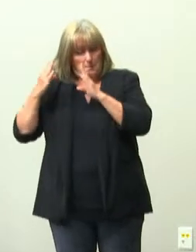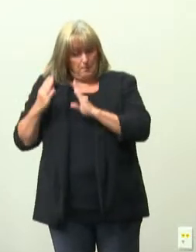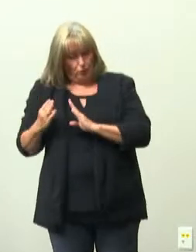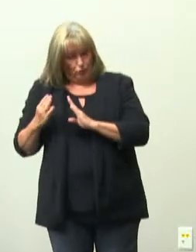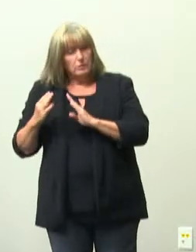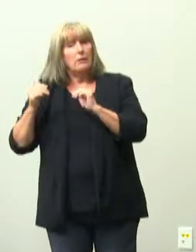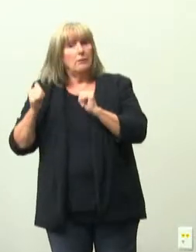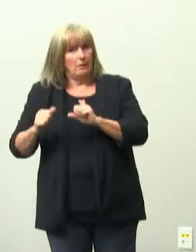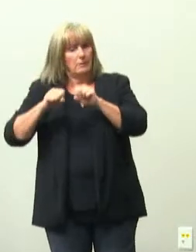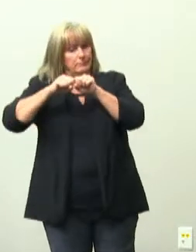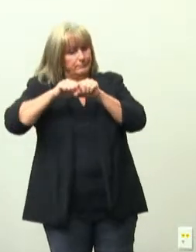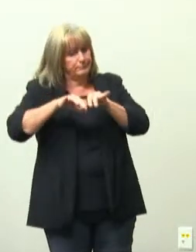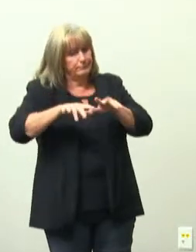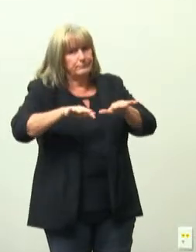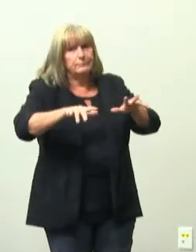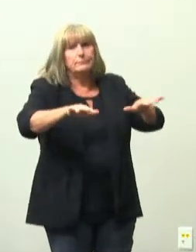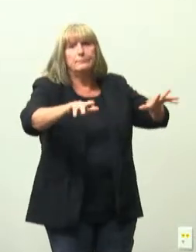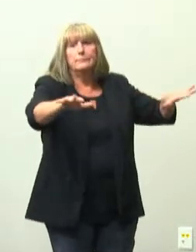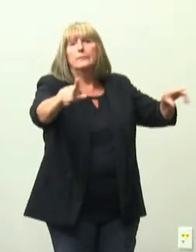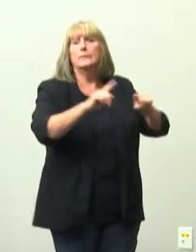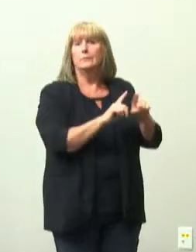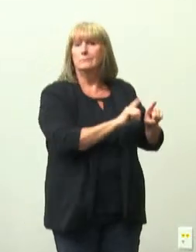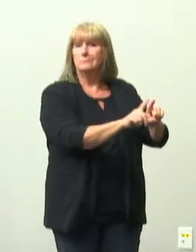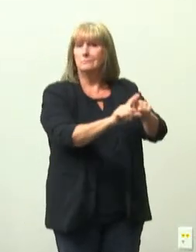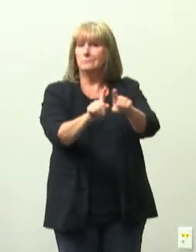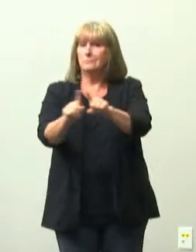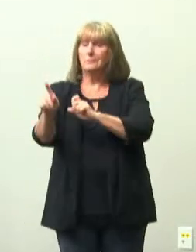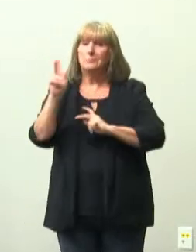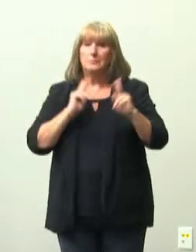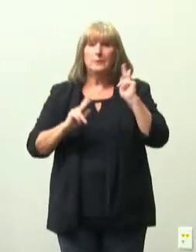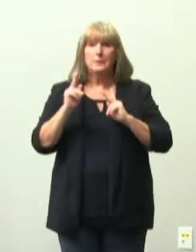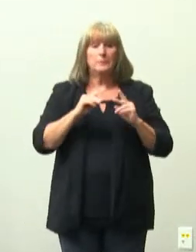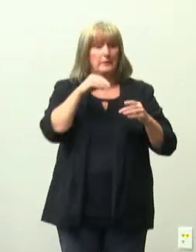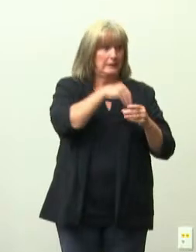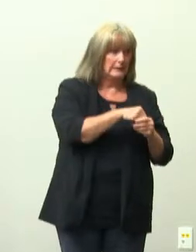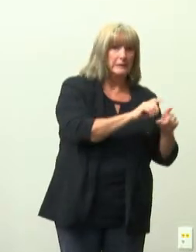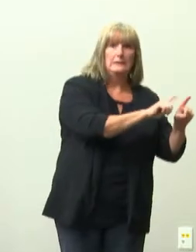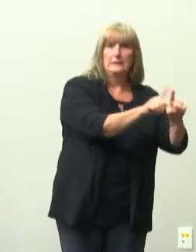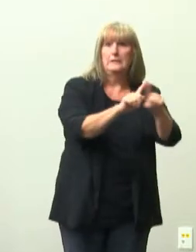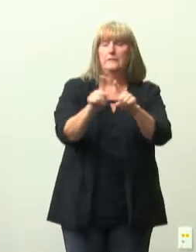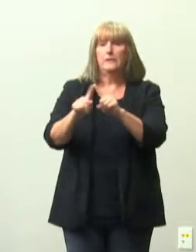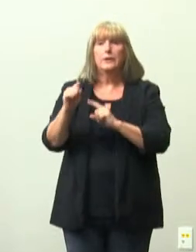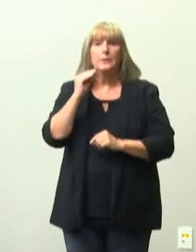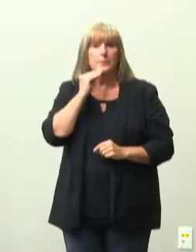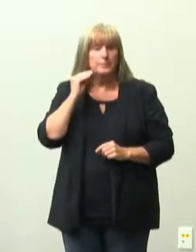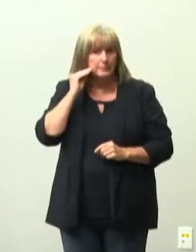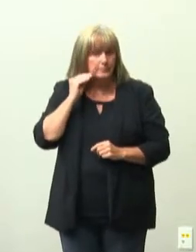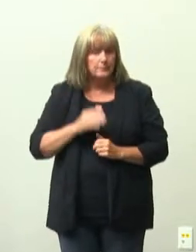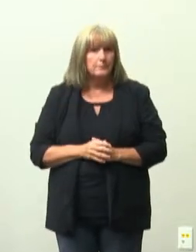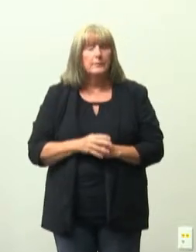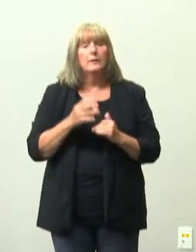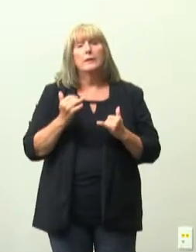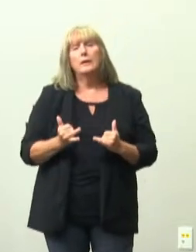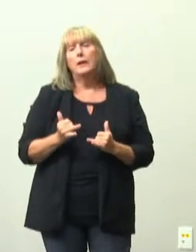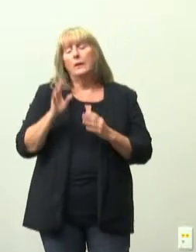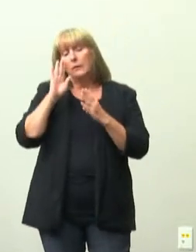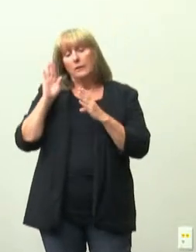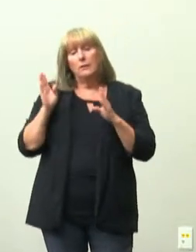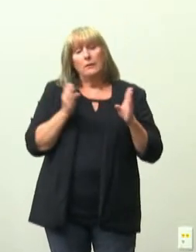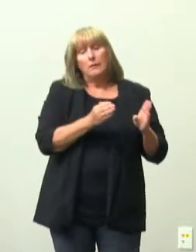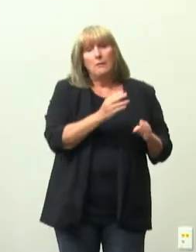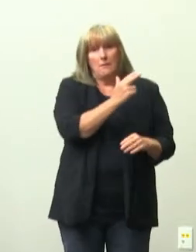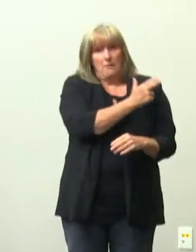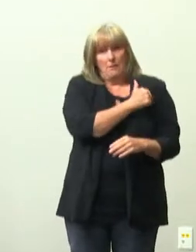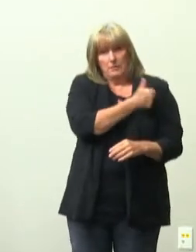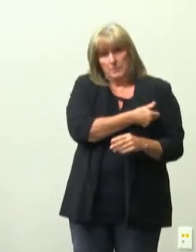infected can spread COVID-19 to multiple people at different homes. Now, turning to our hospitalization data,